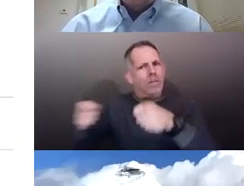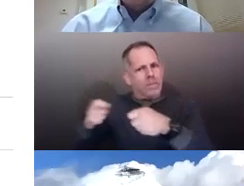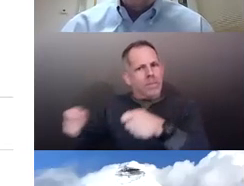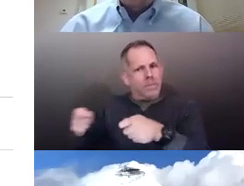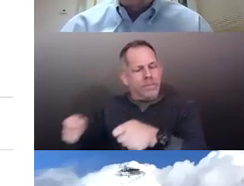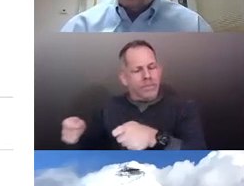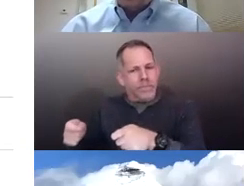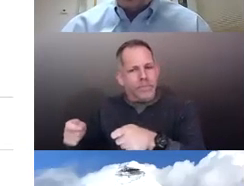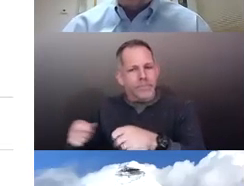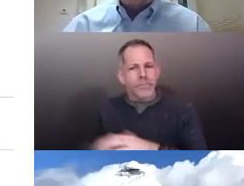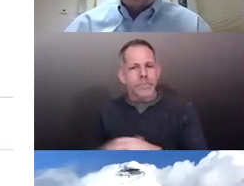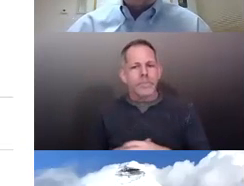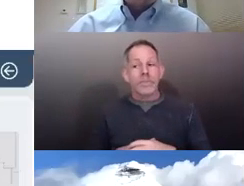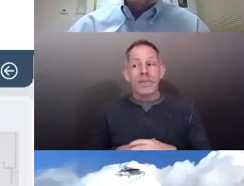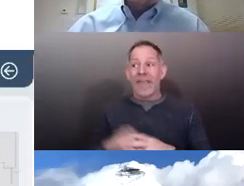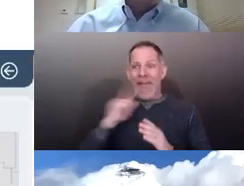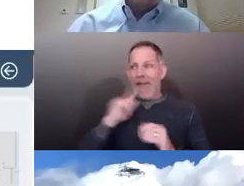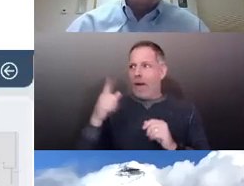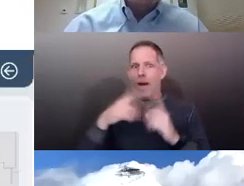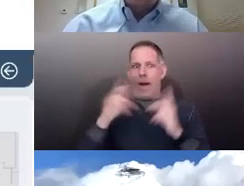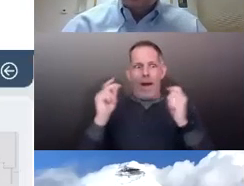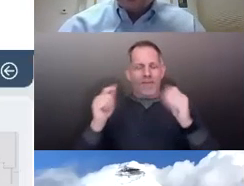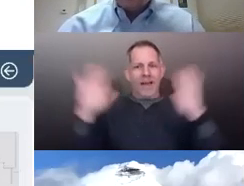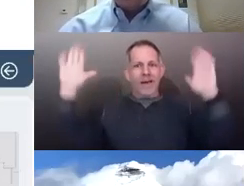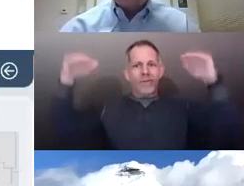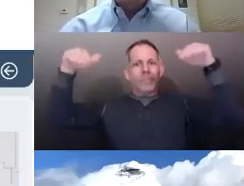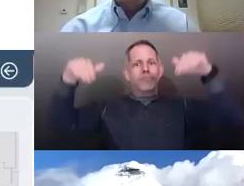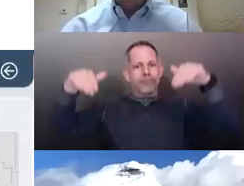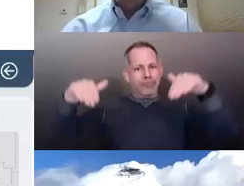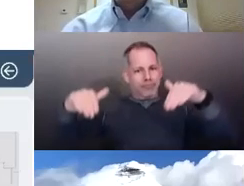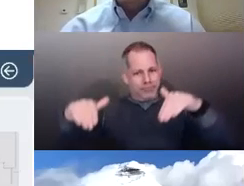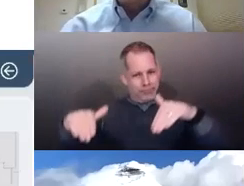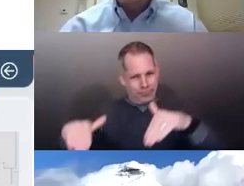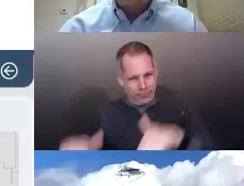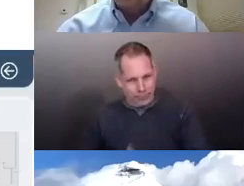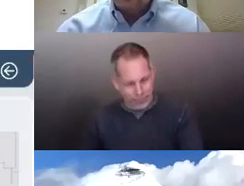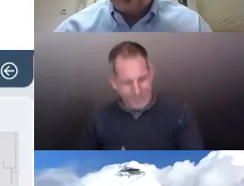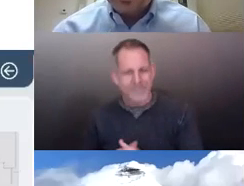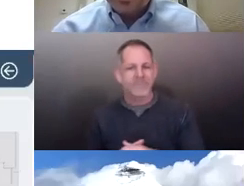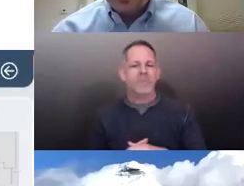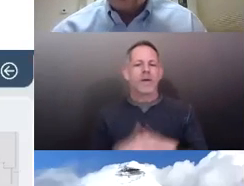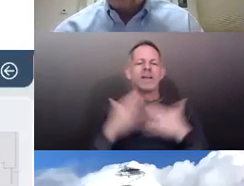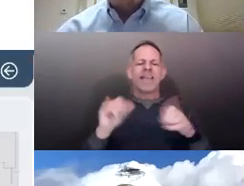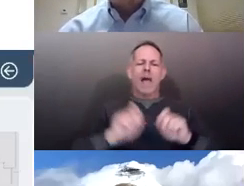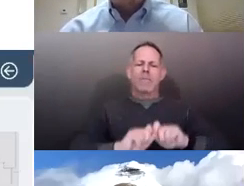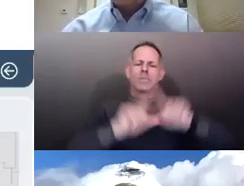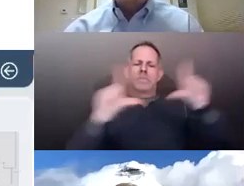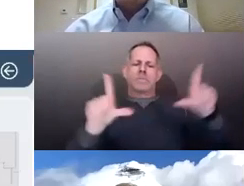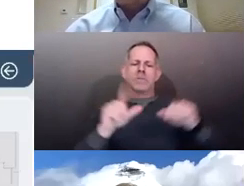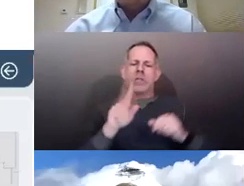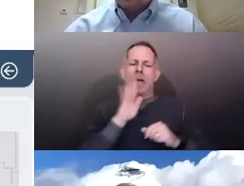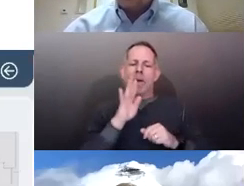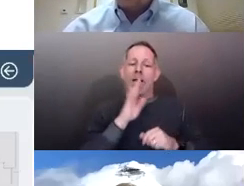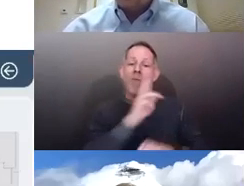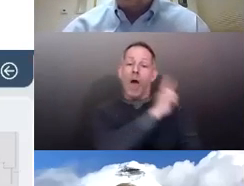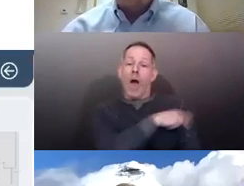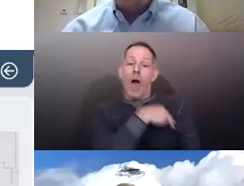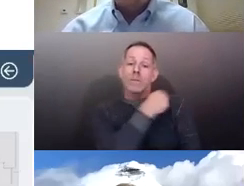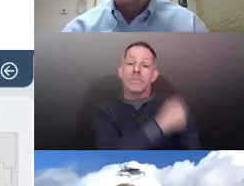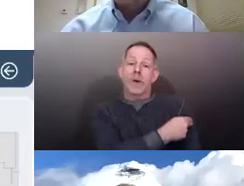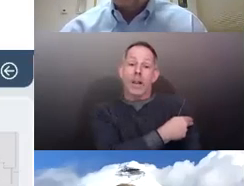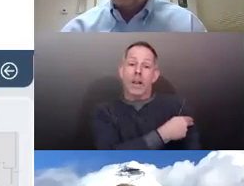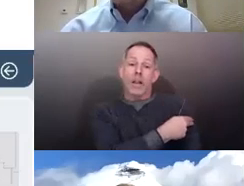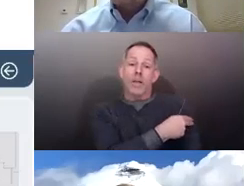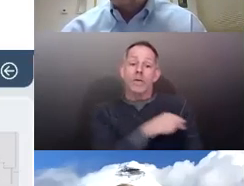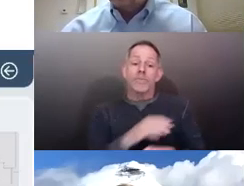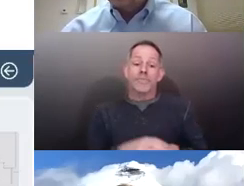little bit. And if we look on the next slide, it's a little bit cryptic, but if you look in that lower right-hand quadrant, that gray line shows you the